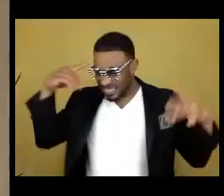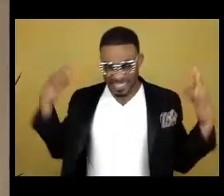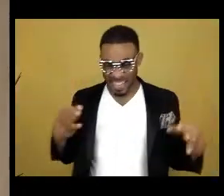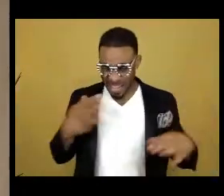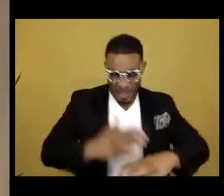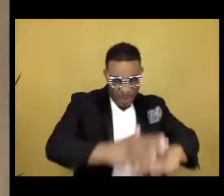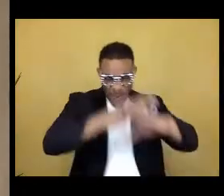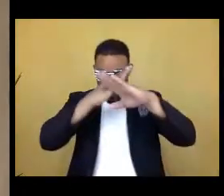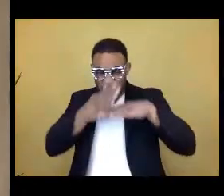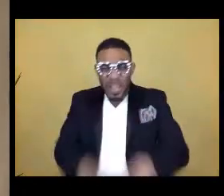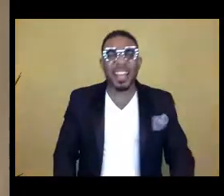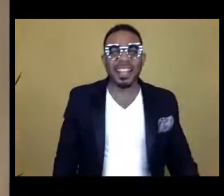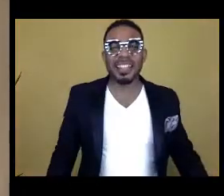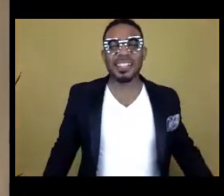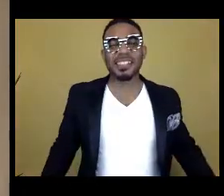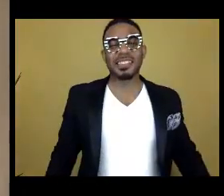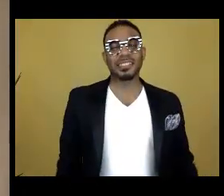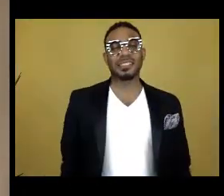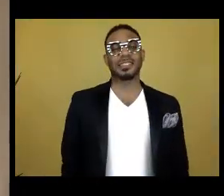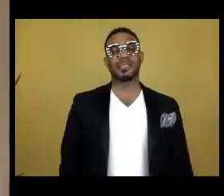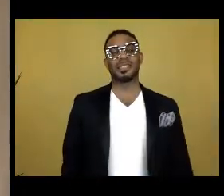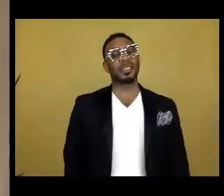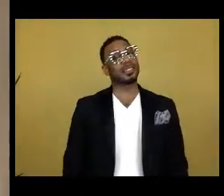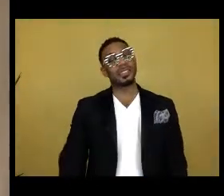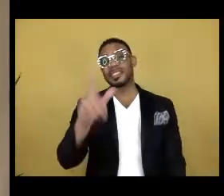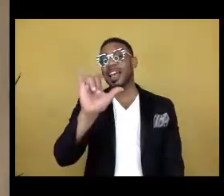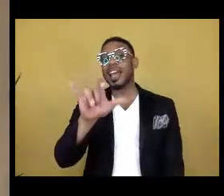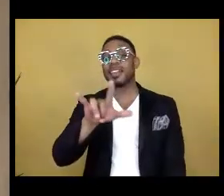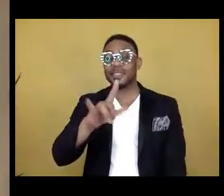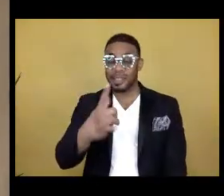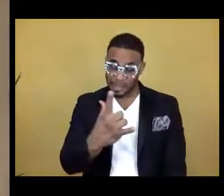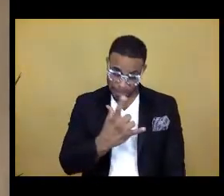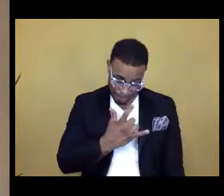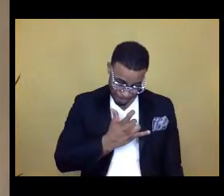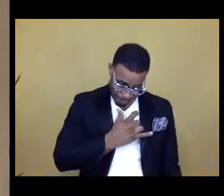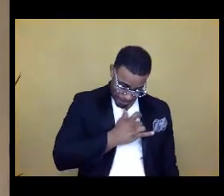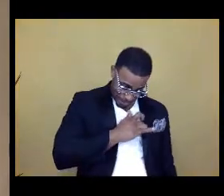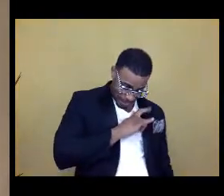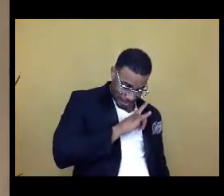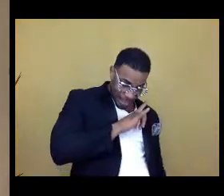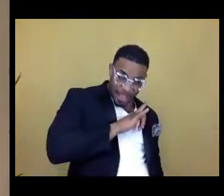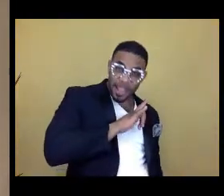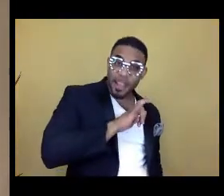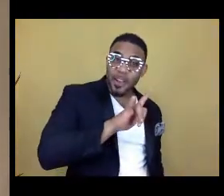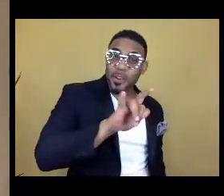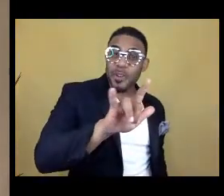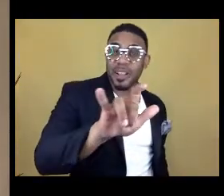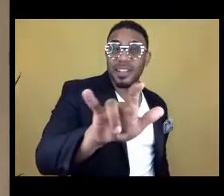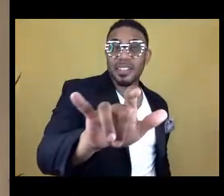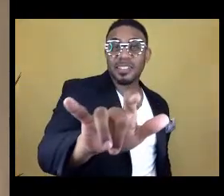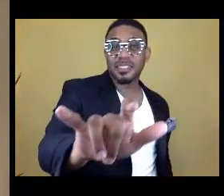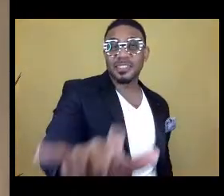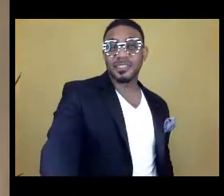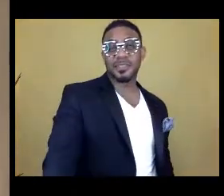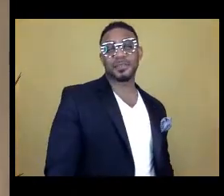in your way. You just have to love who you